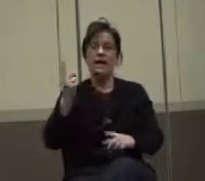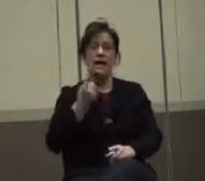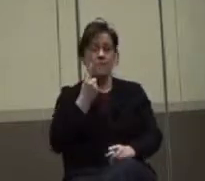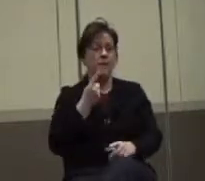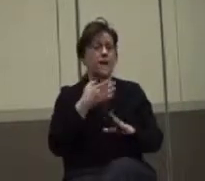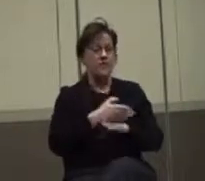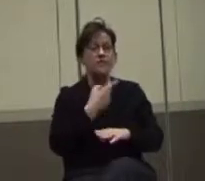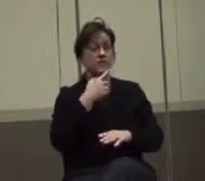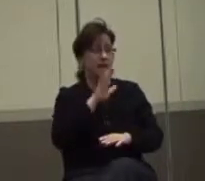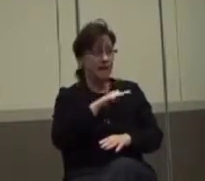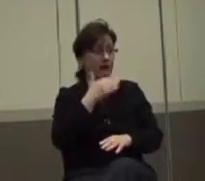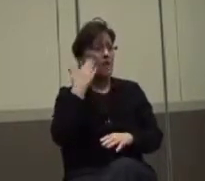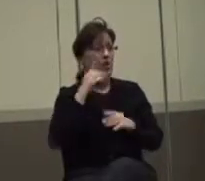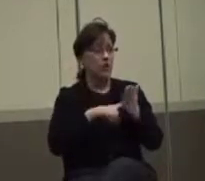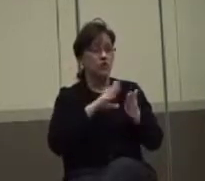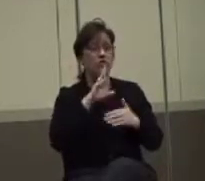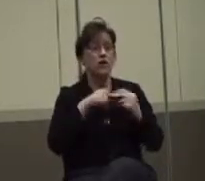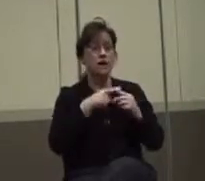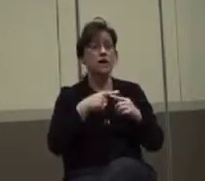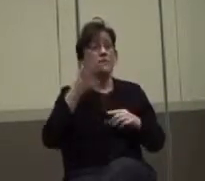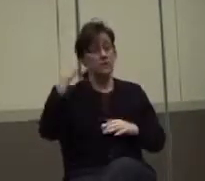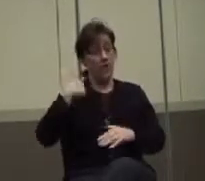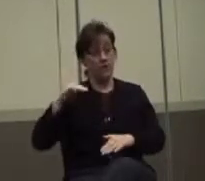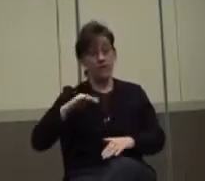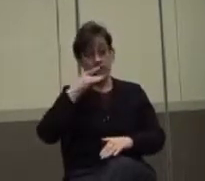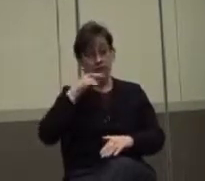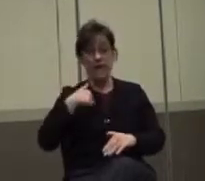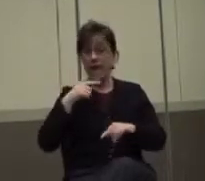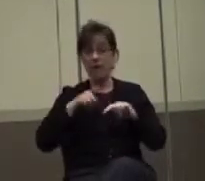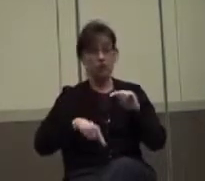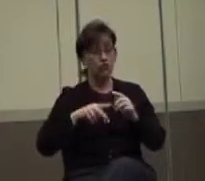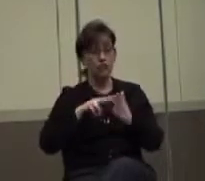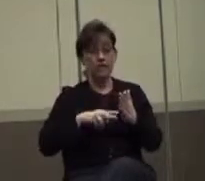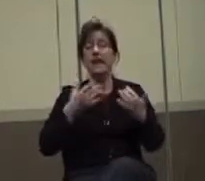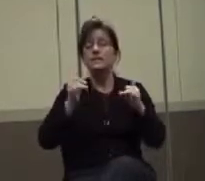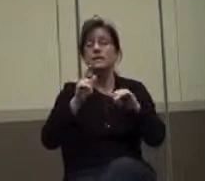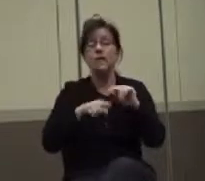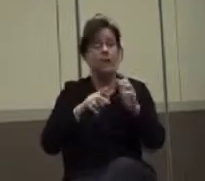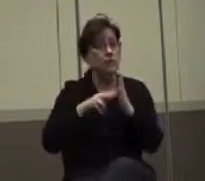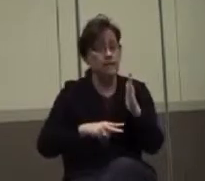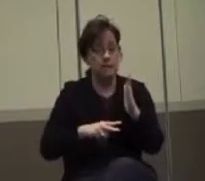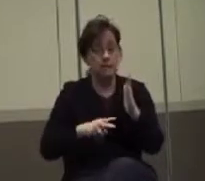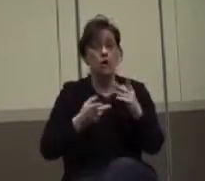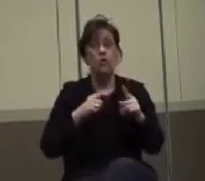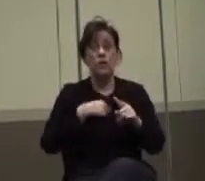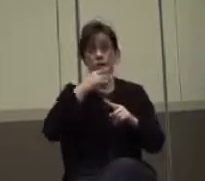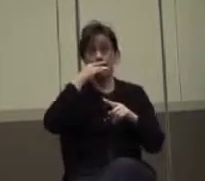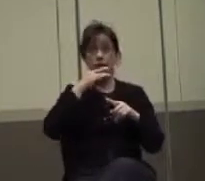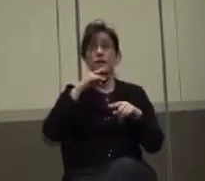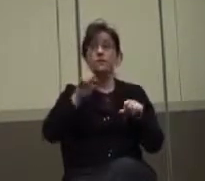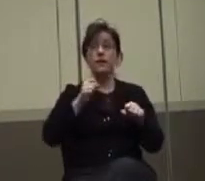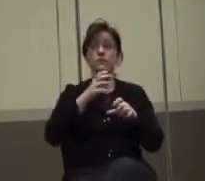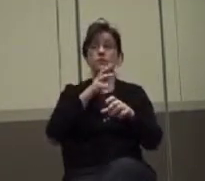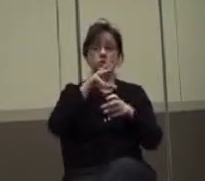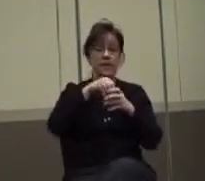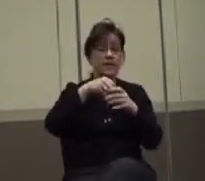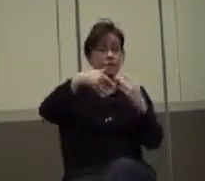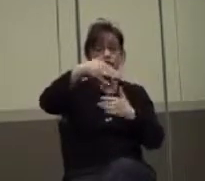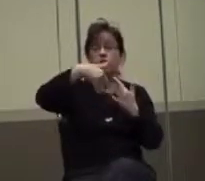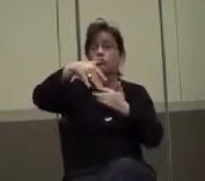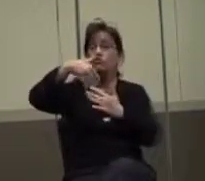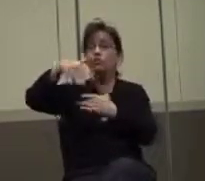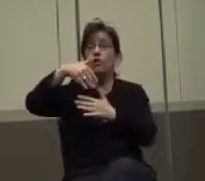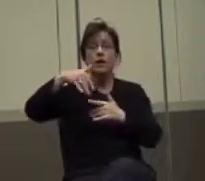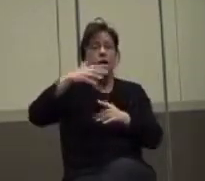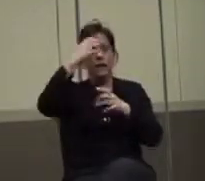was a kid, he says, I can't read. He says, I still can't read. When I was a kid, in order to get kind of into the social groups, he memorized all